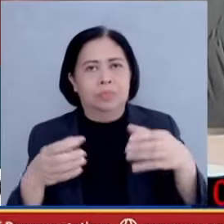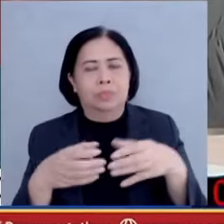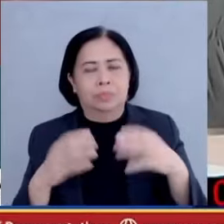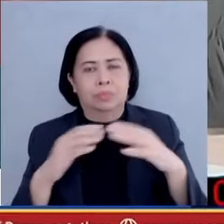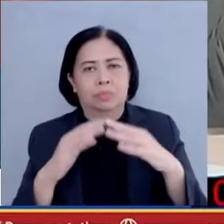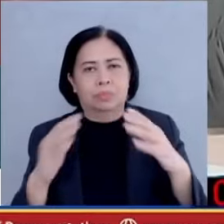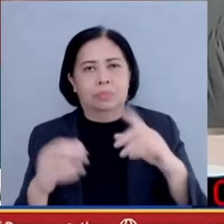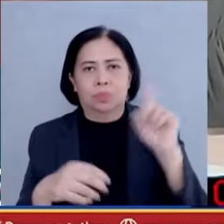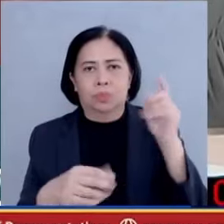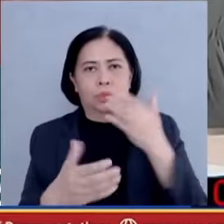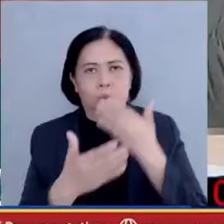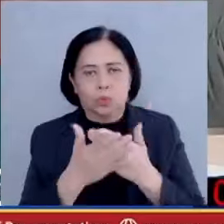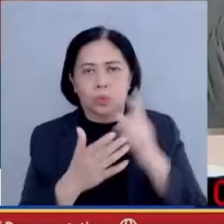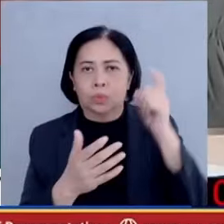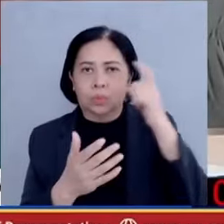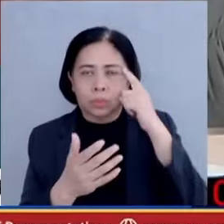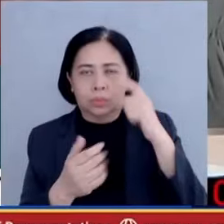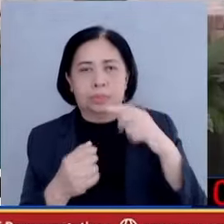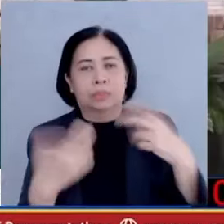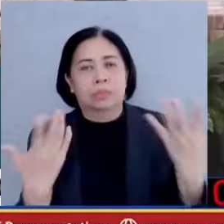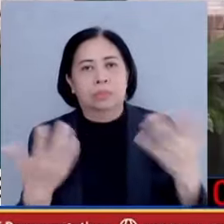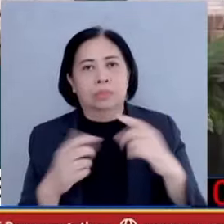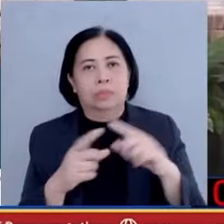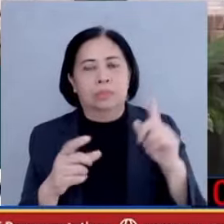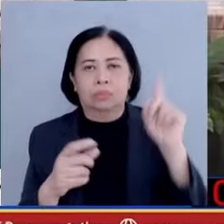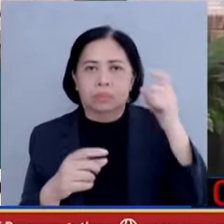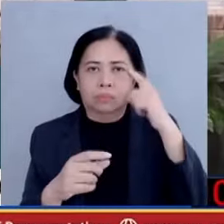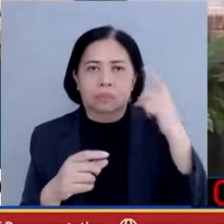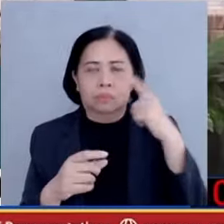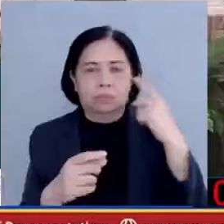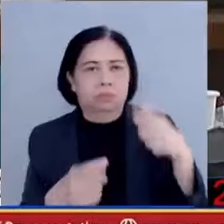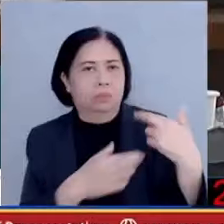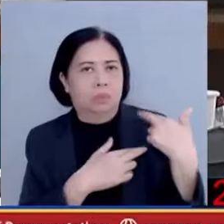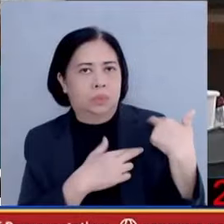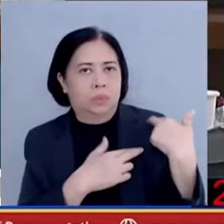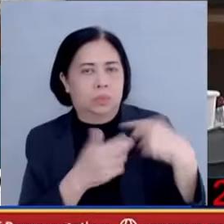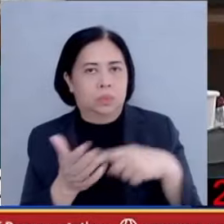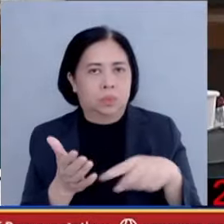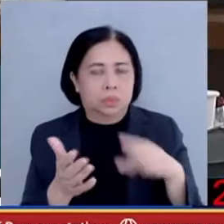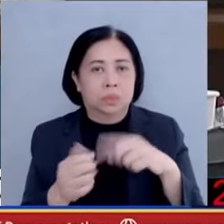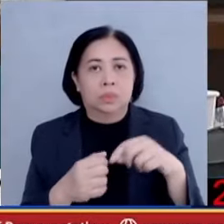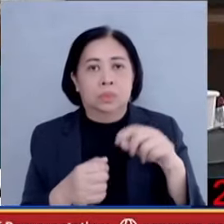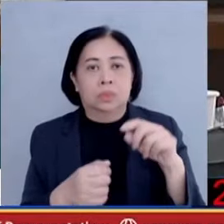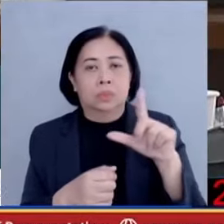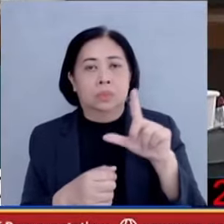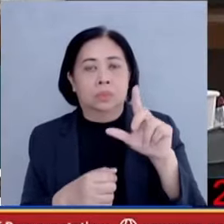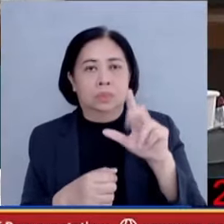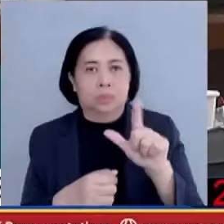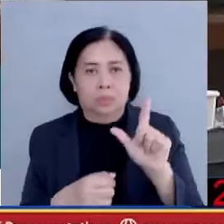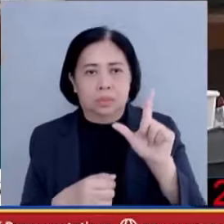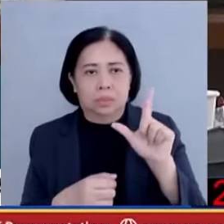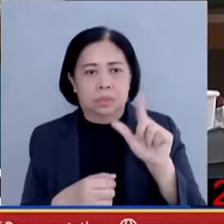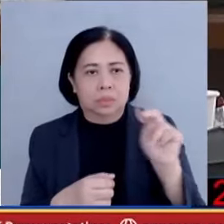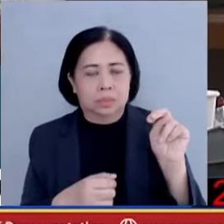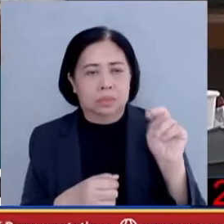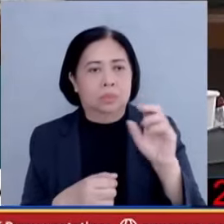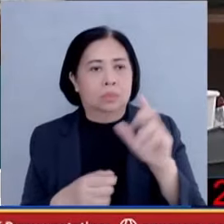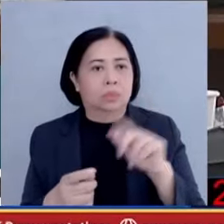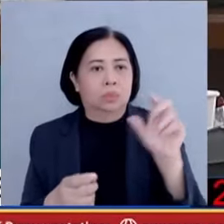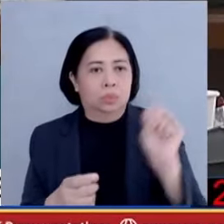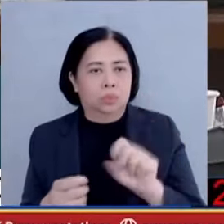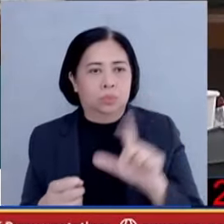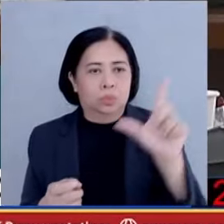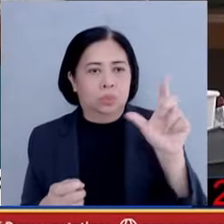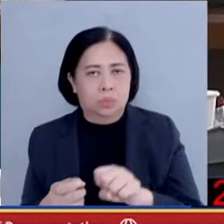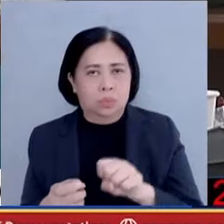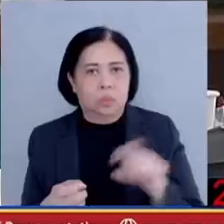Government and Public Accountability. House Assistant Majority Leader and Lano del Sur First District Representative Dia Alonto